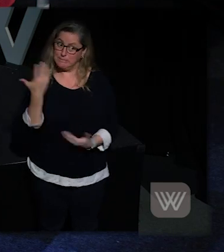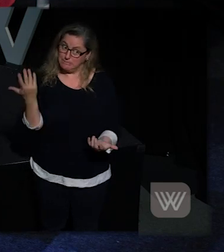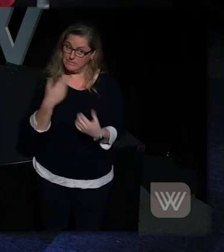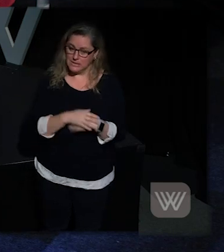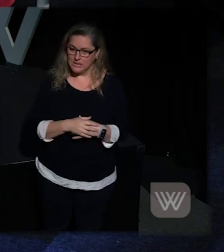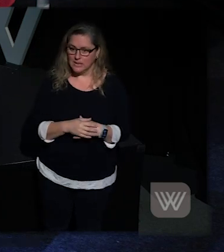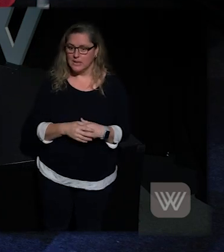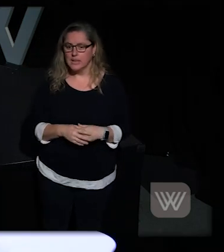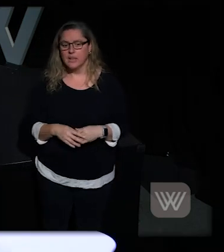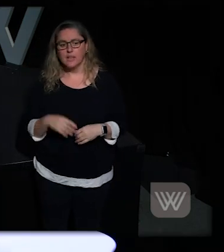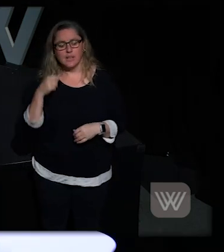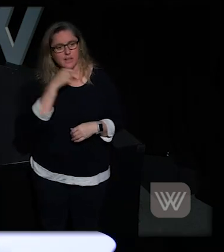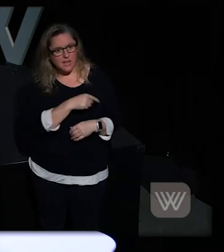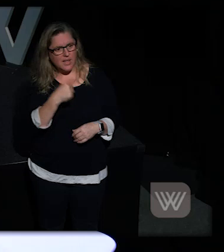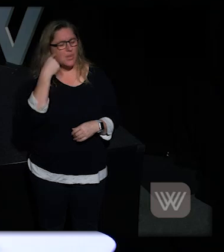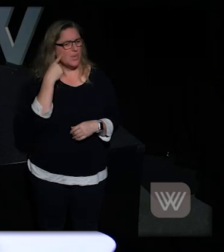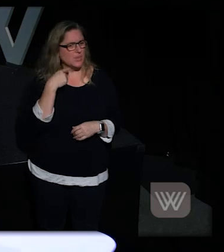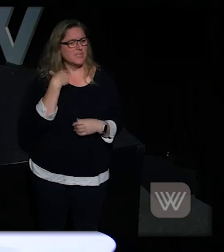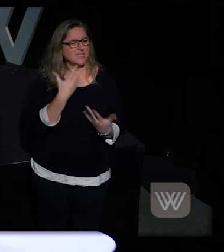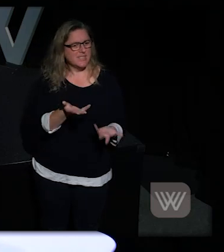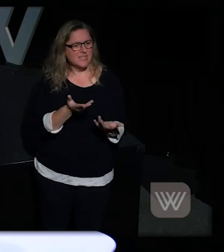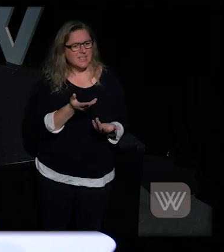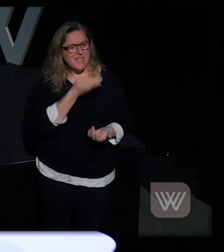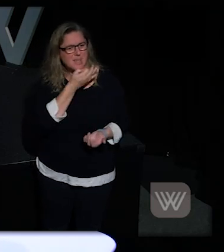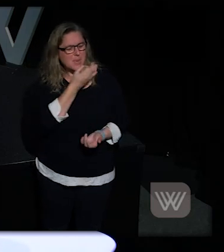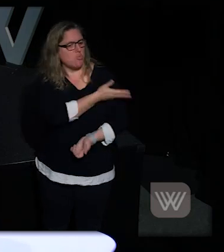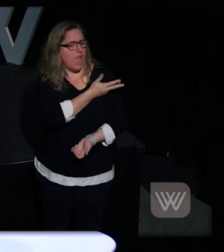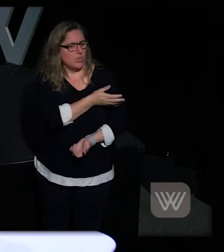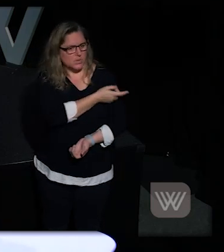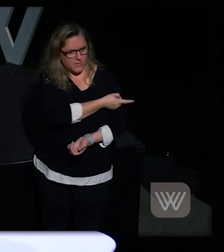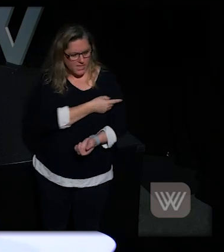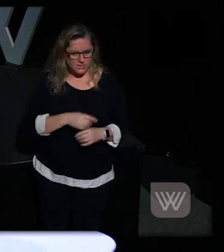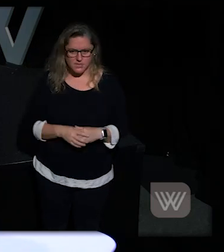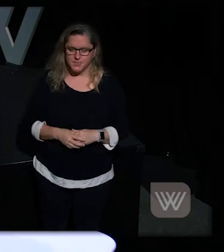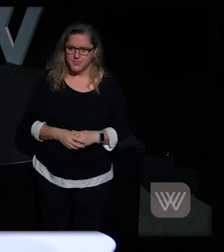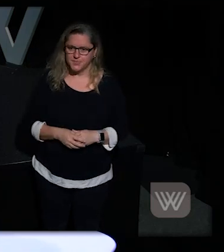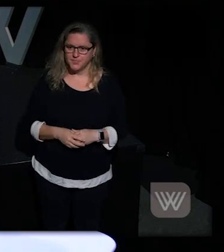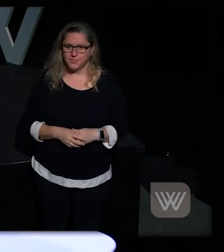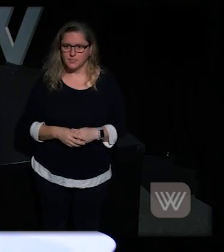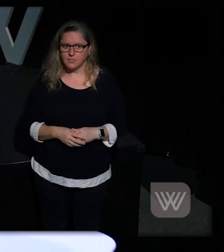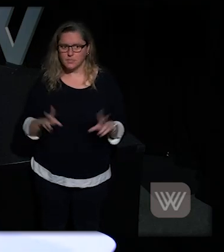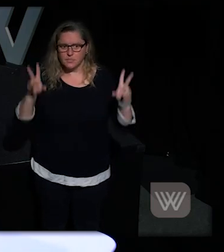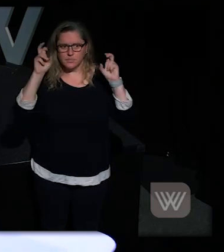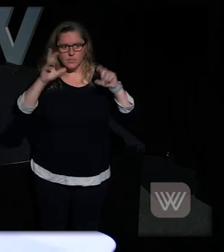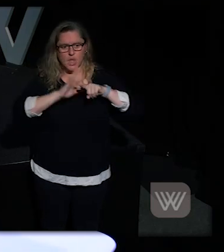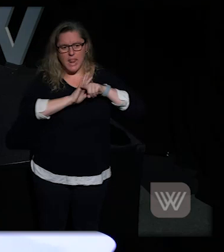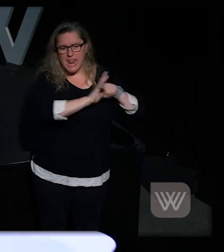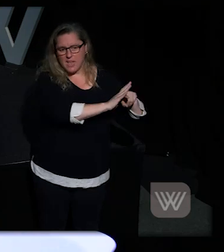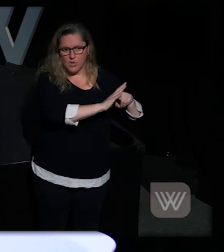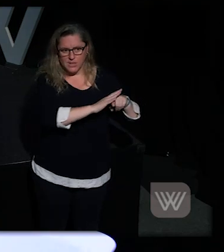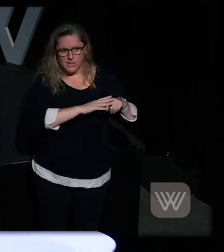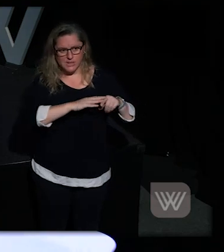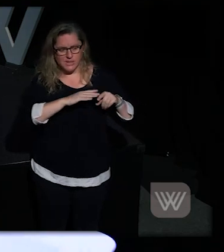moment ago, that's weird. And then I thought, you know what, actually I'm kind of proud of that because they call left-wing female journalists